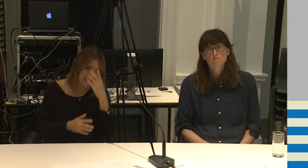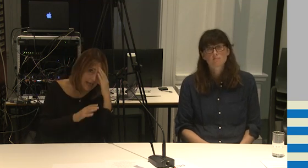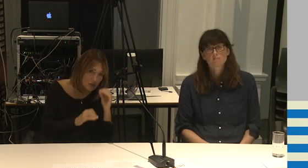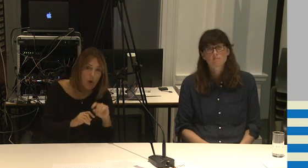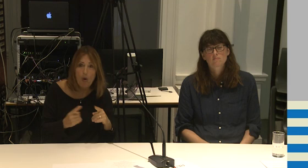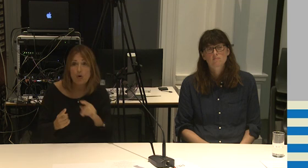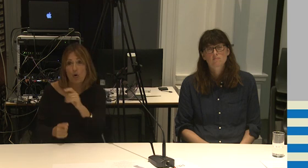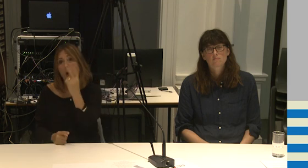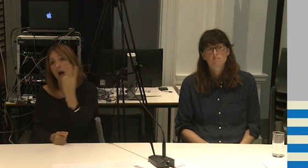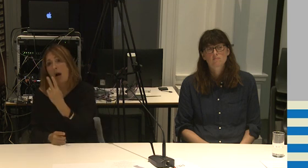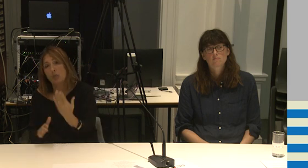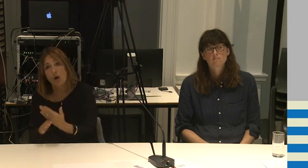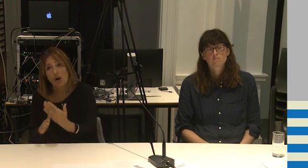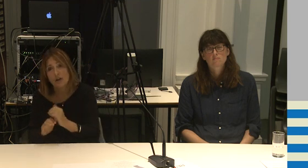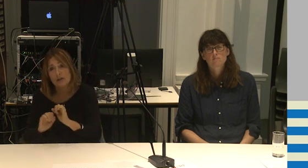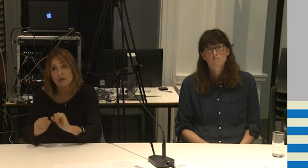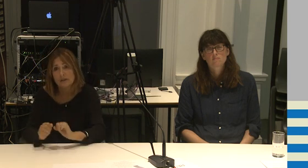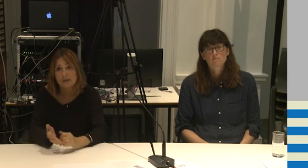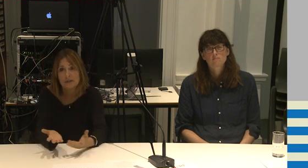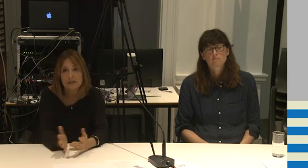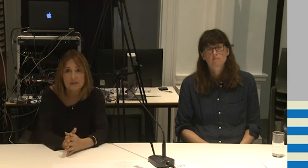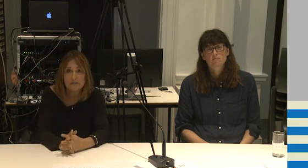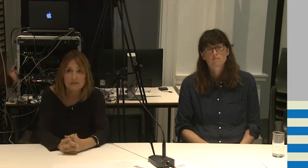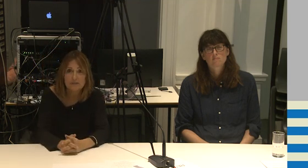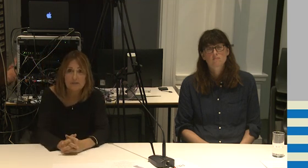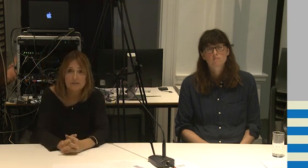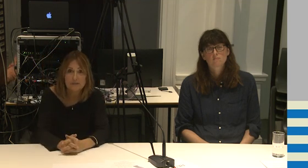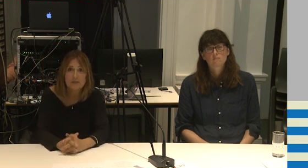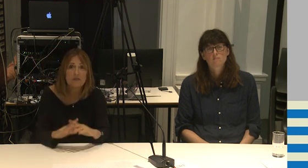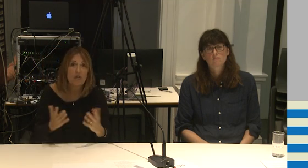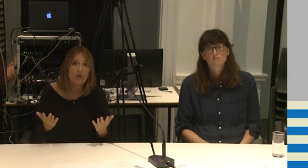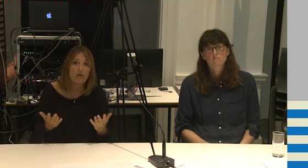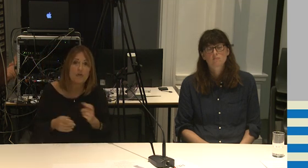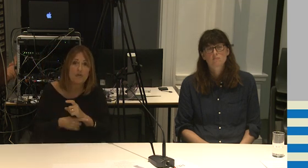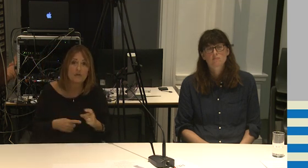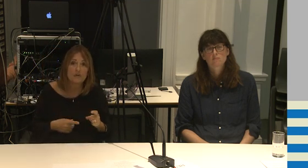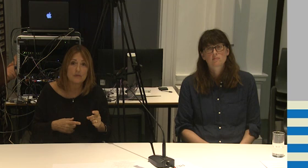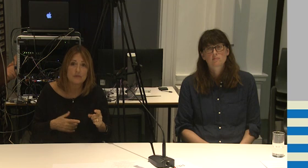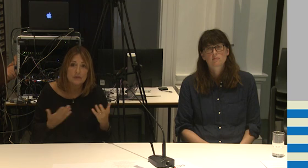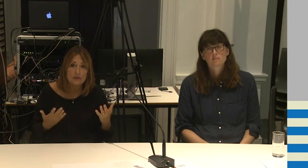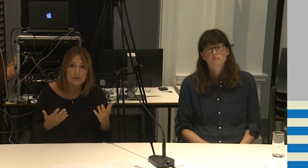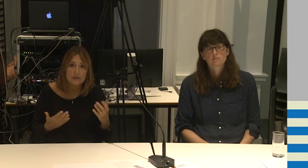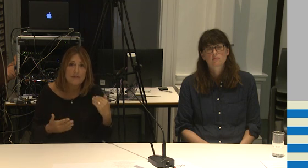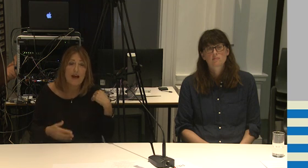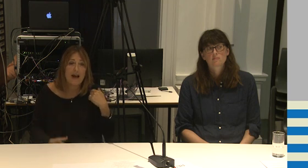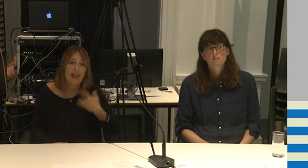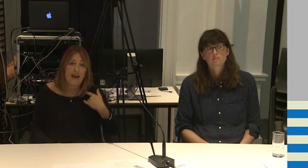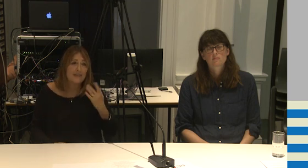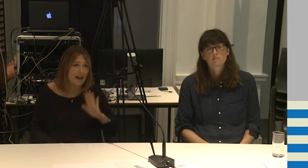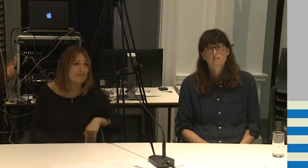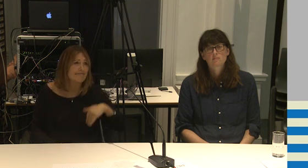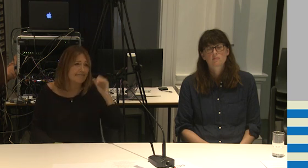and in your art practice. Of course. of course, my lifetime experience of